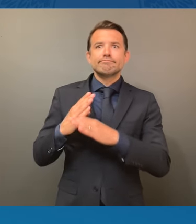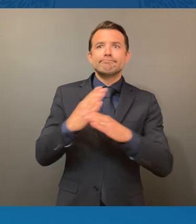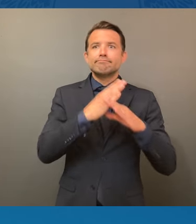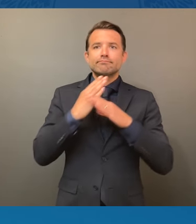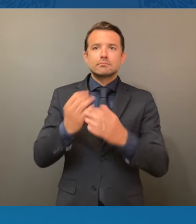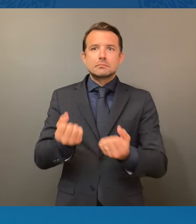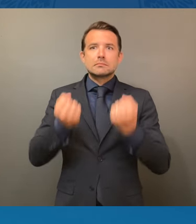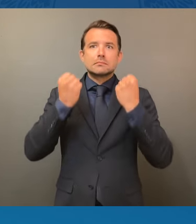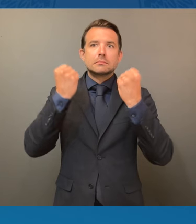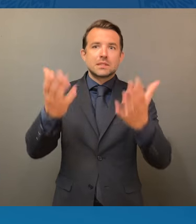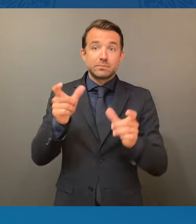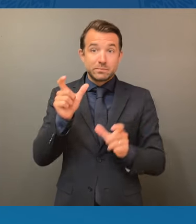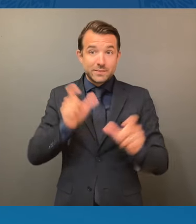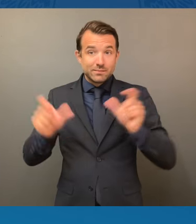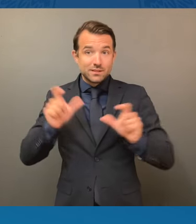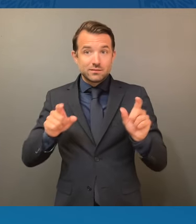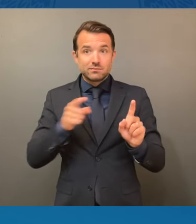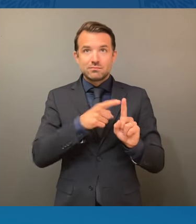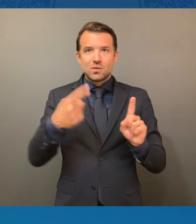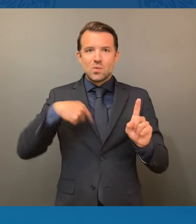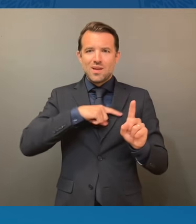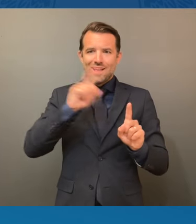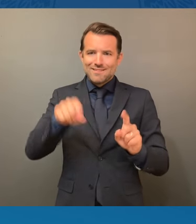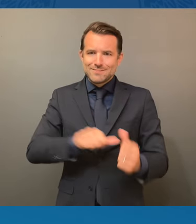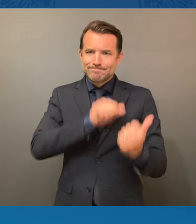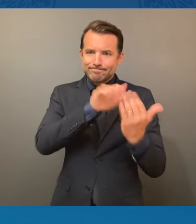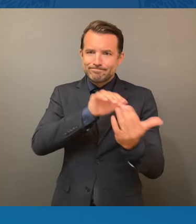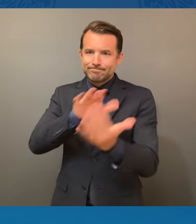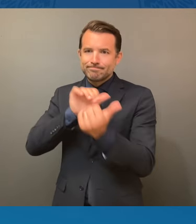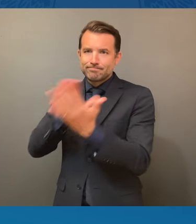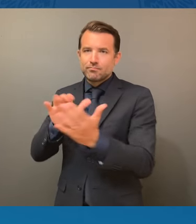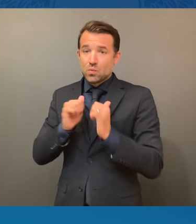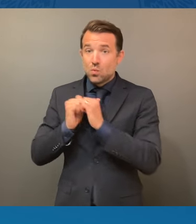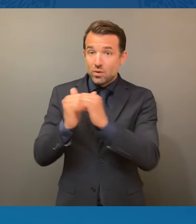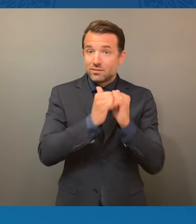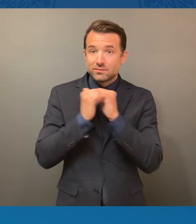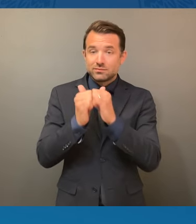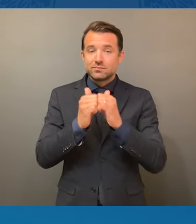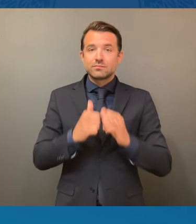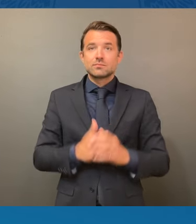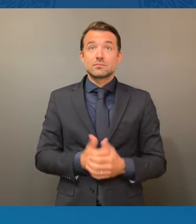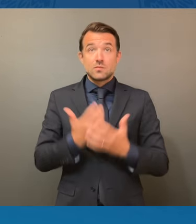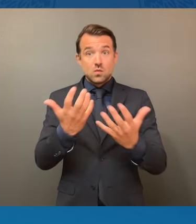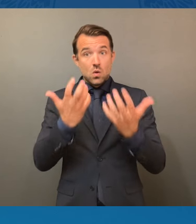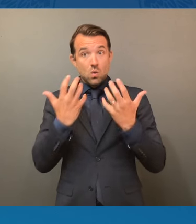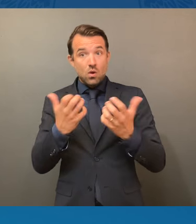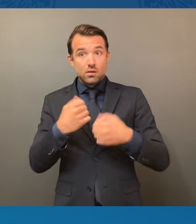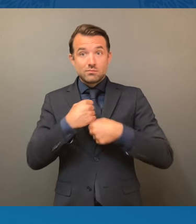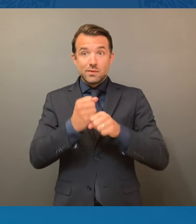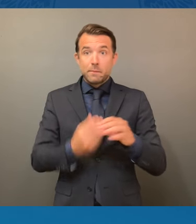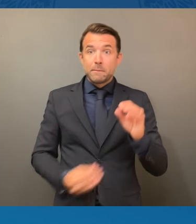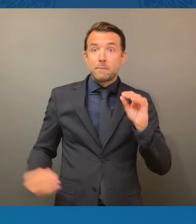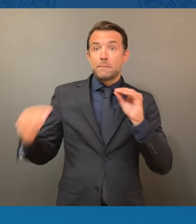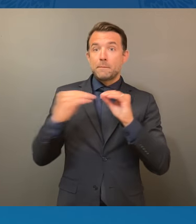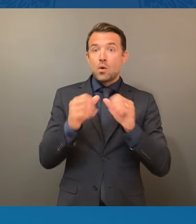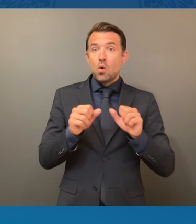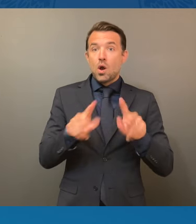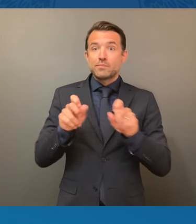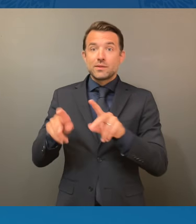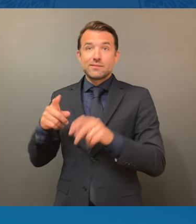why, together, we are fighting to build more opportunity for wealth in our communities.